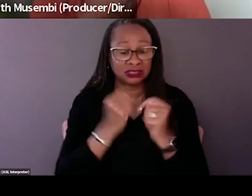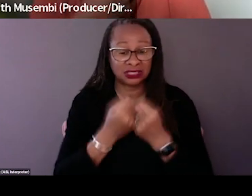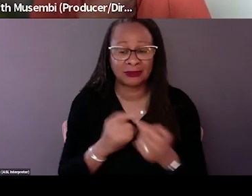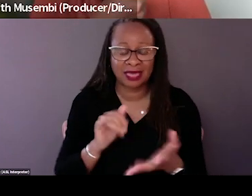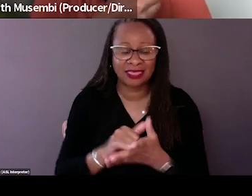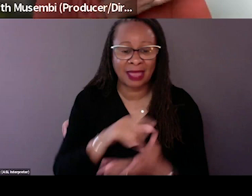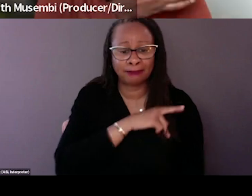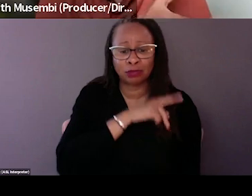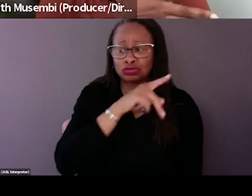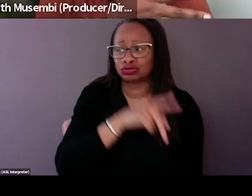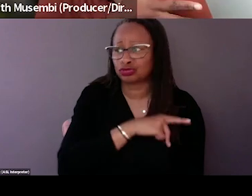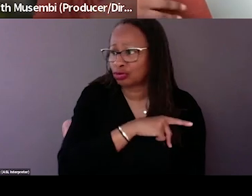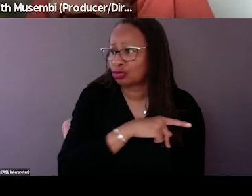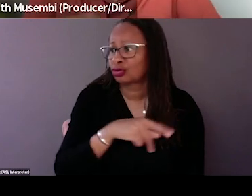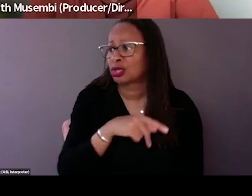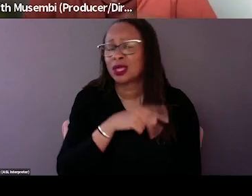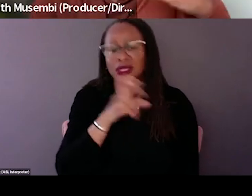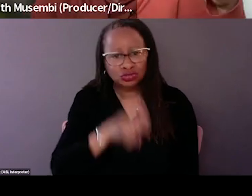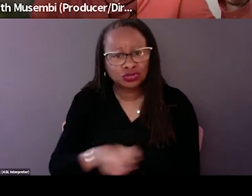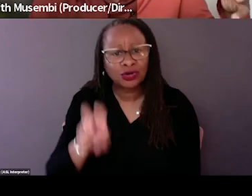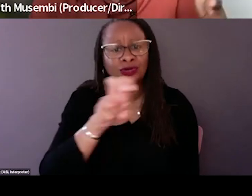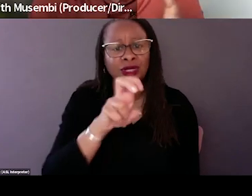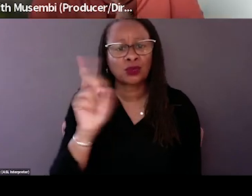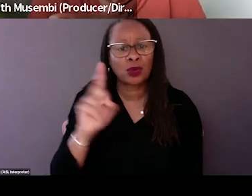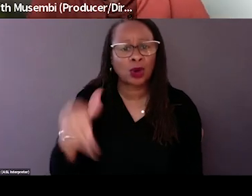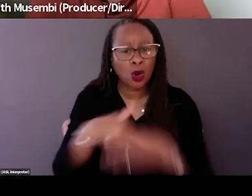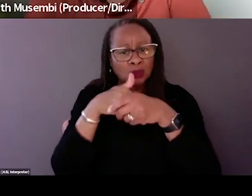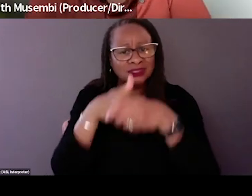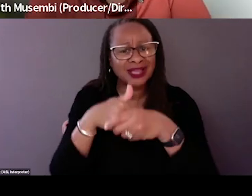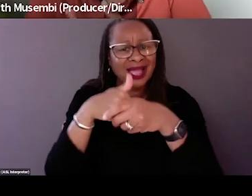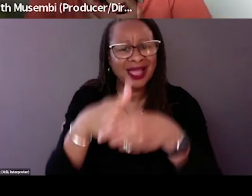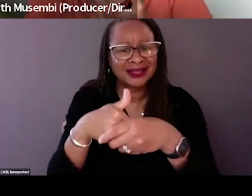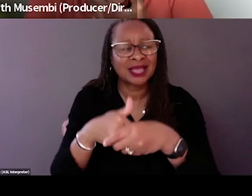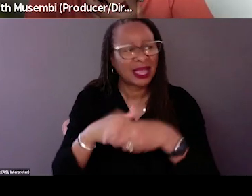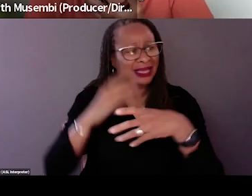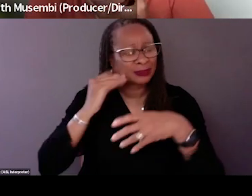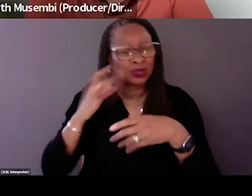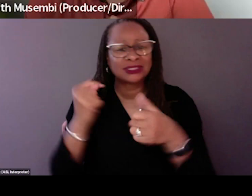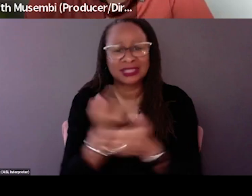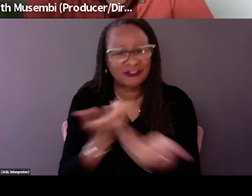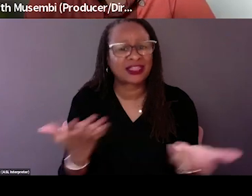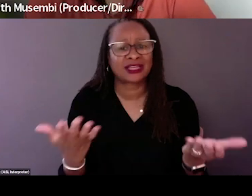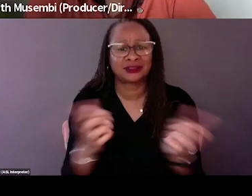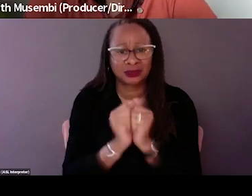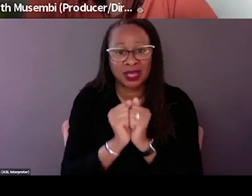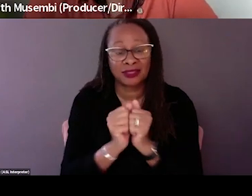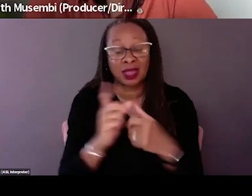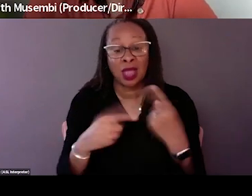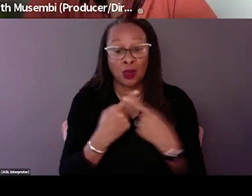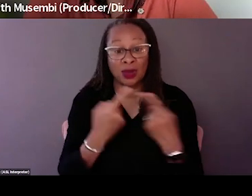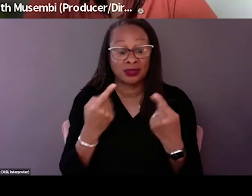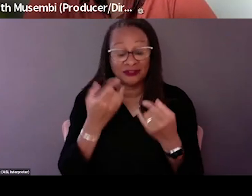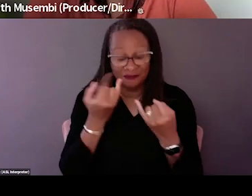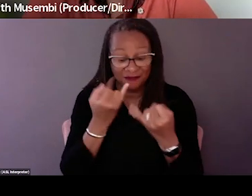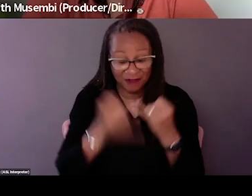personal, it was a journey where we were holding hands and just going through it together. And when I was finally offered